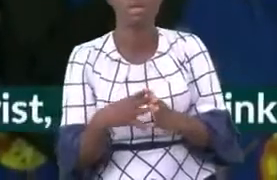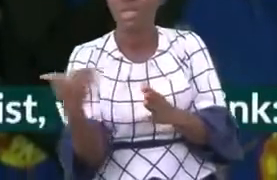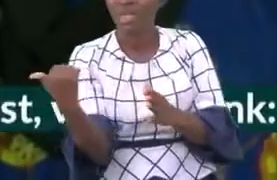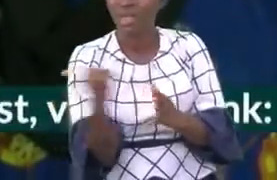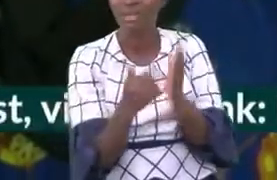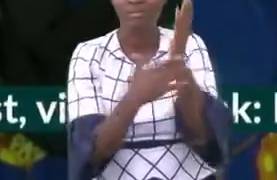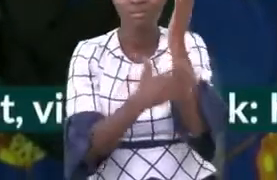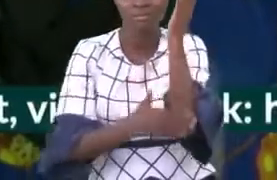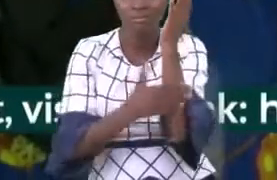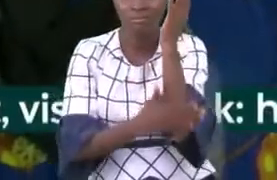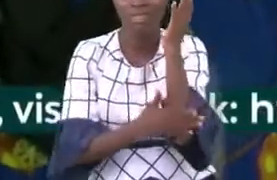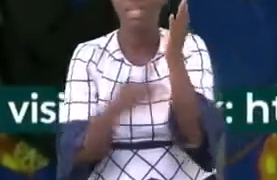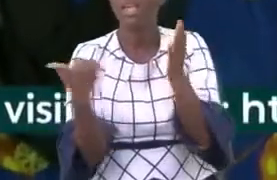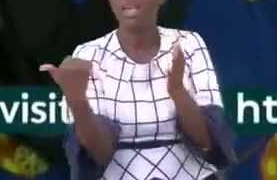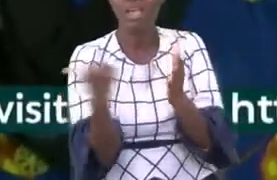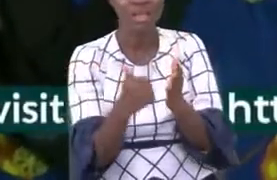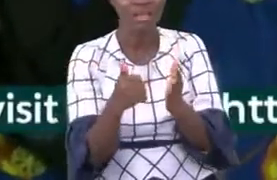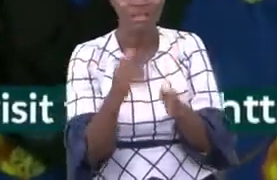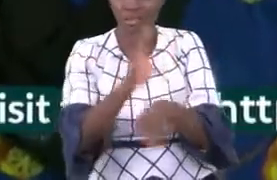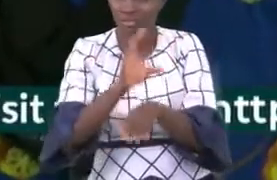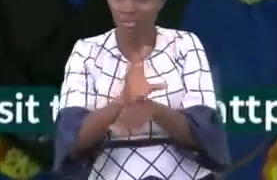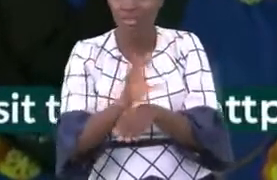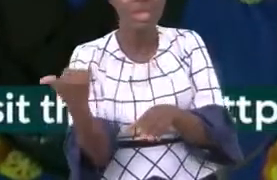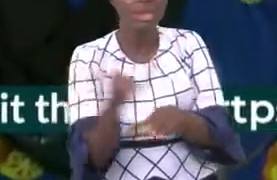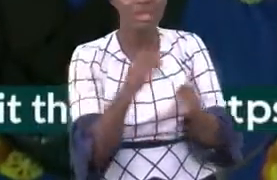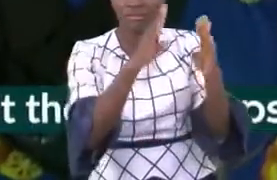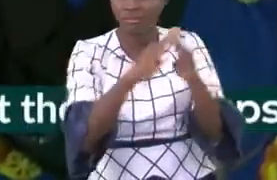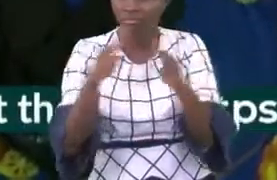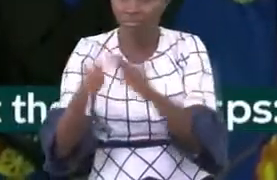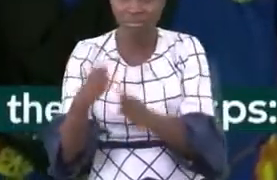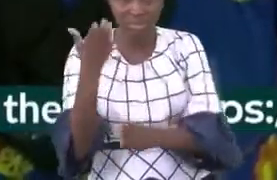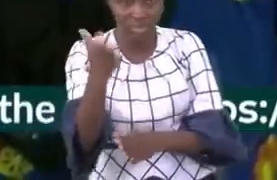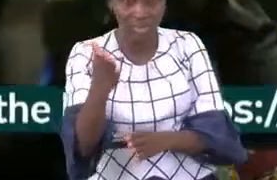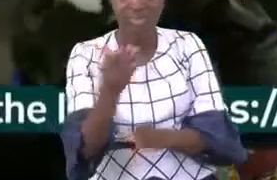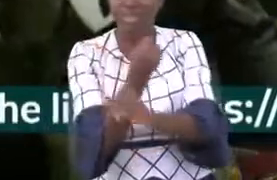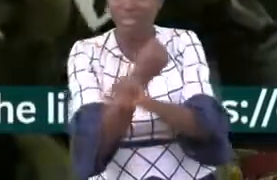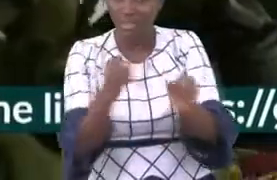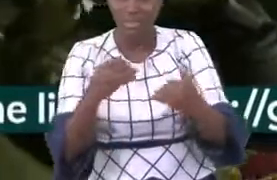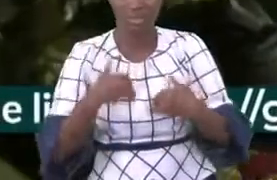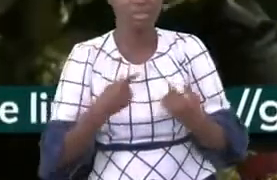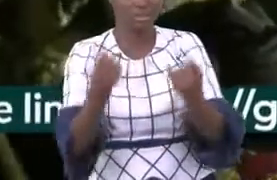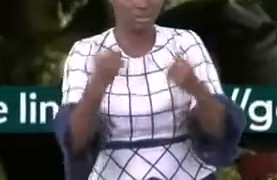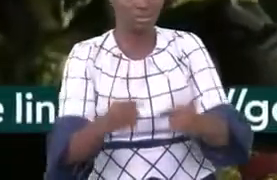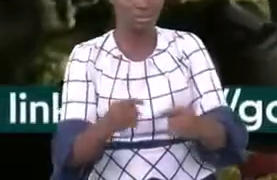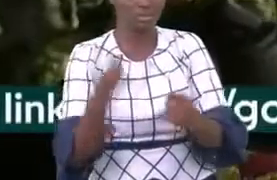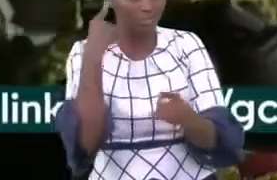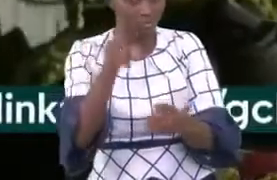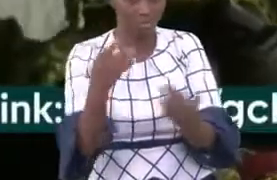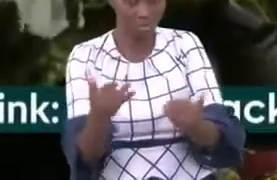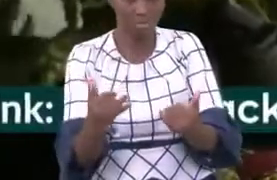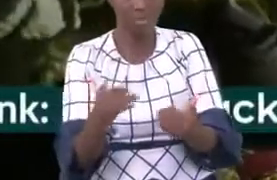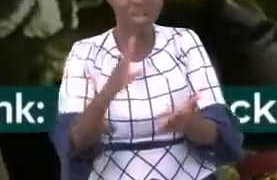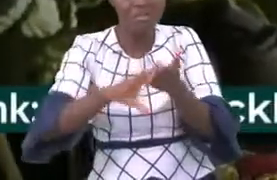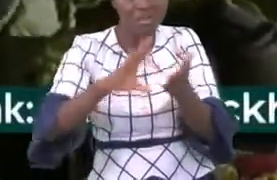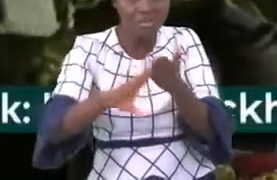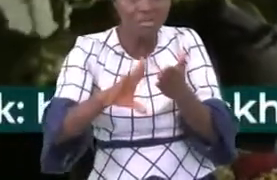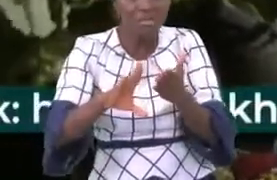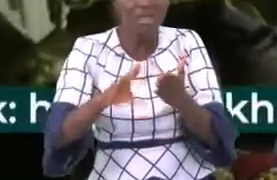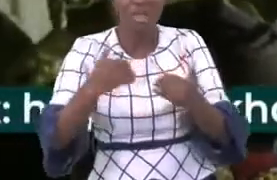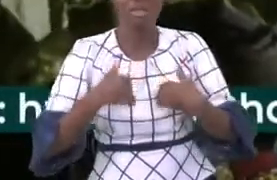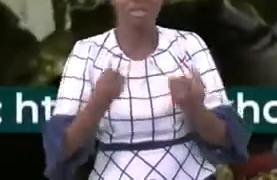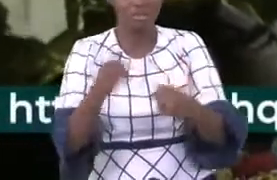town, salvation has come for you now. Forgiveness has come for you now. Just raise up your hand and stand up